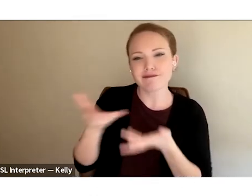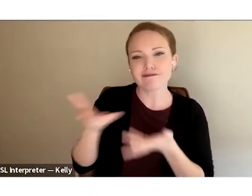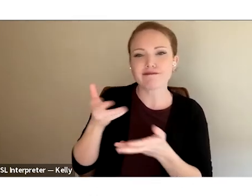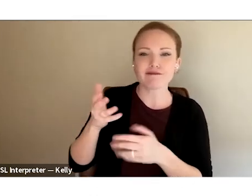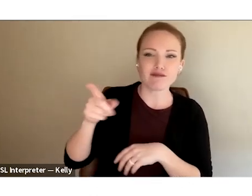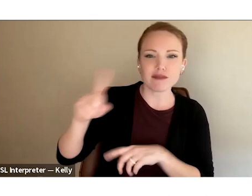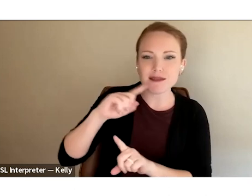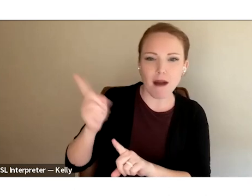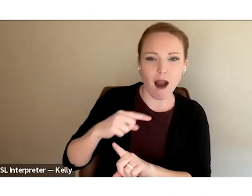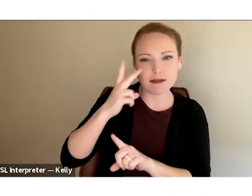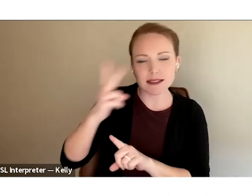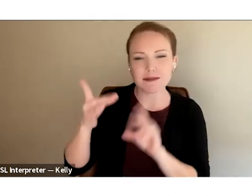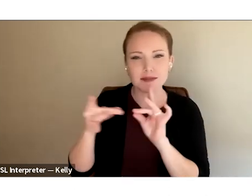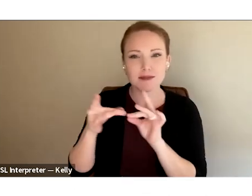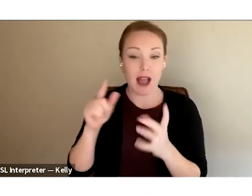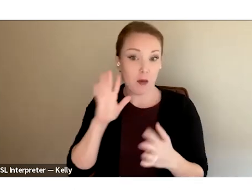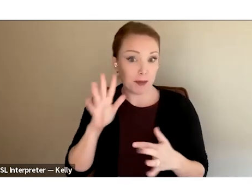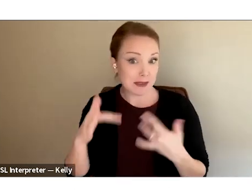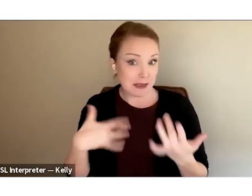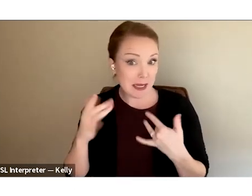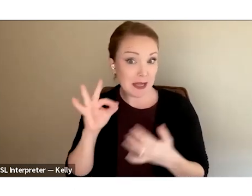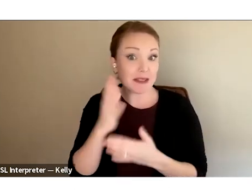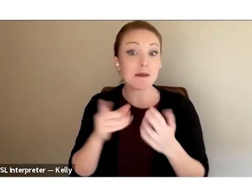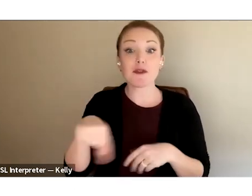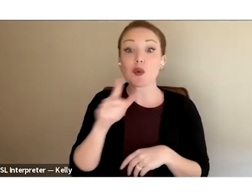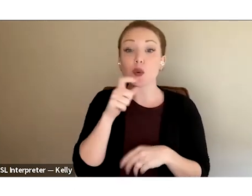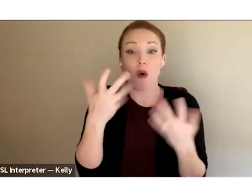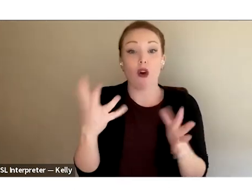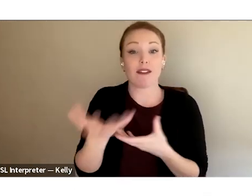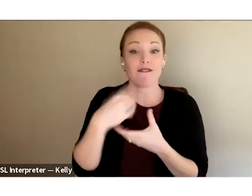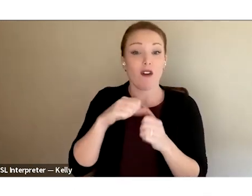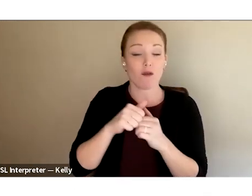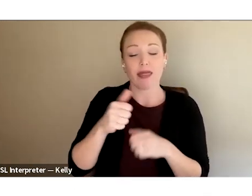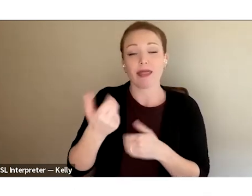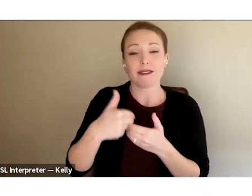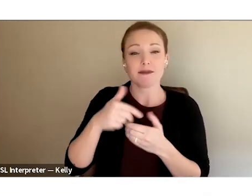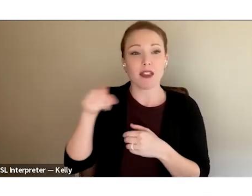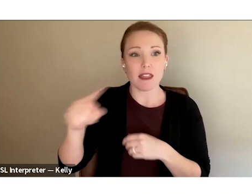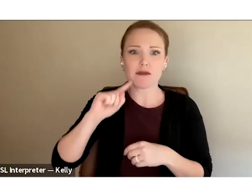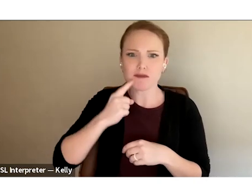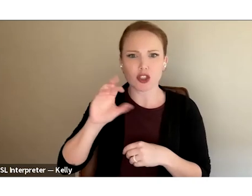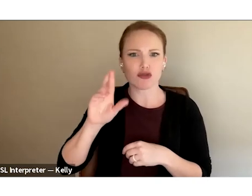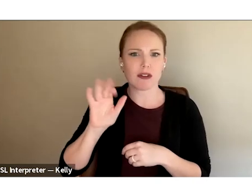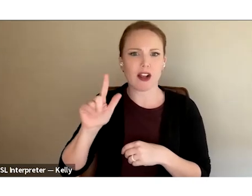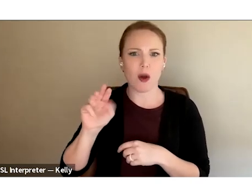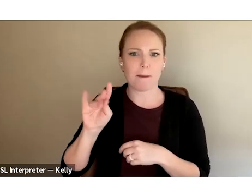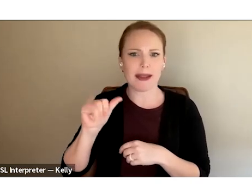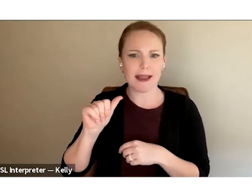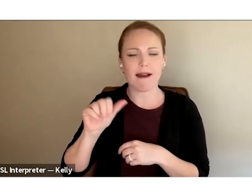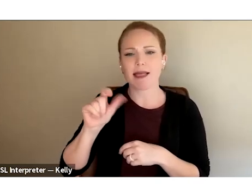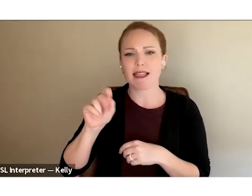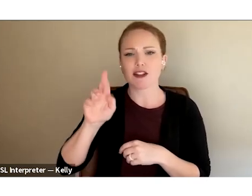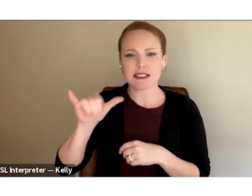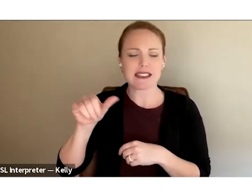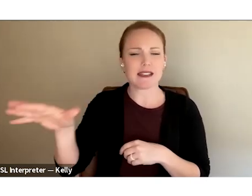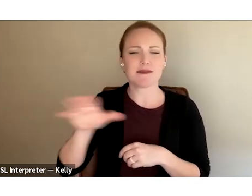I would be excited if some of you had already attended the critical media literacy slow factory open